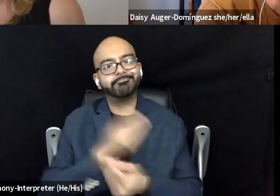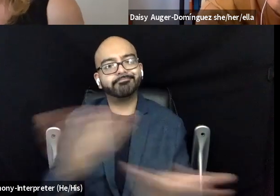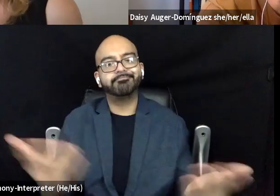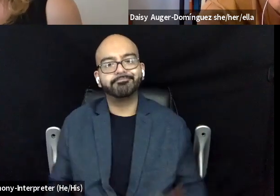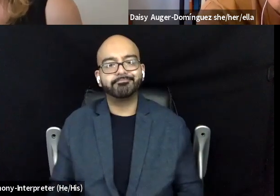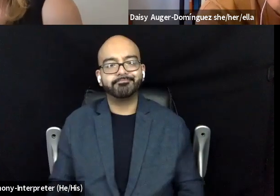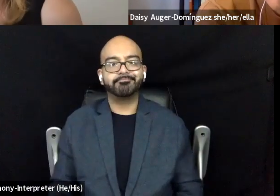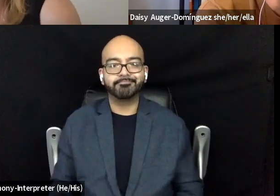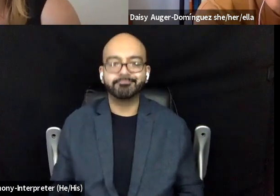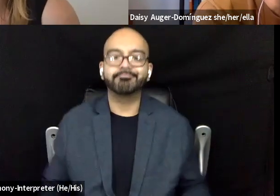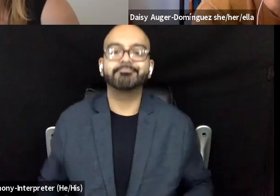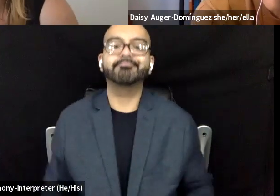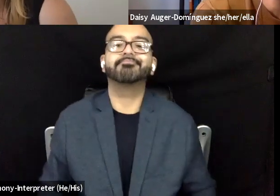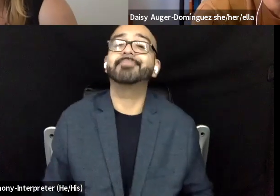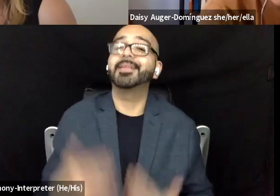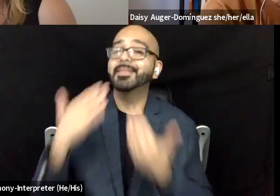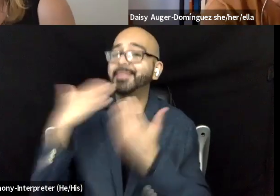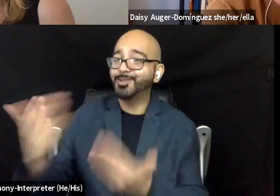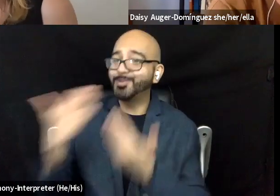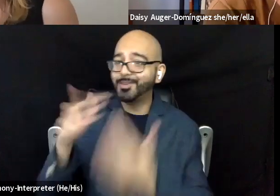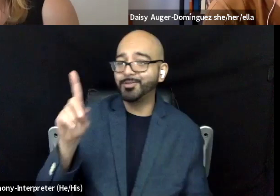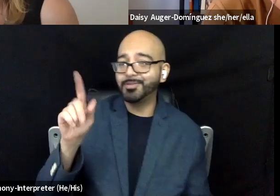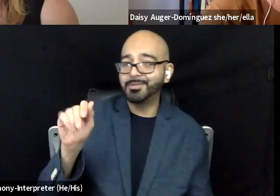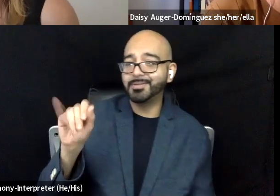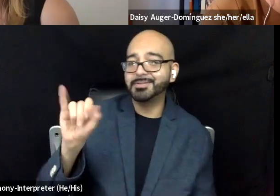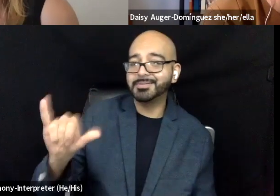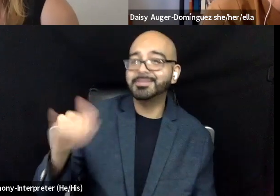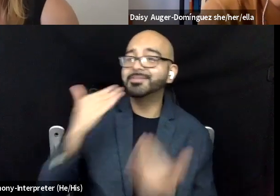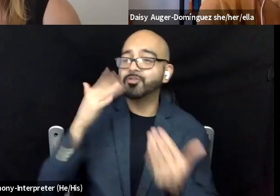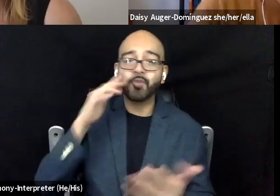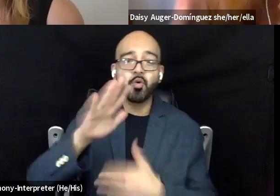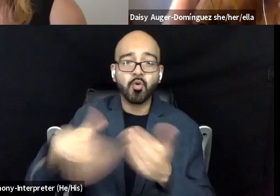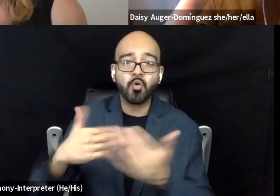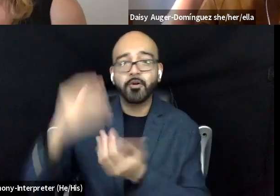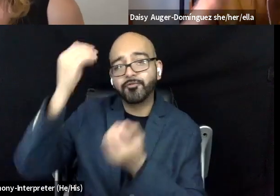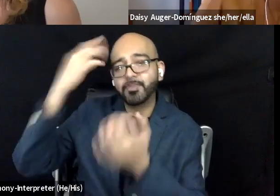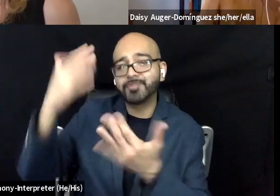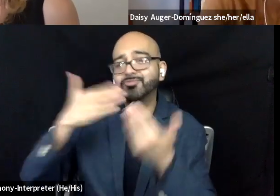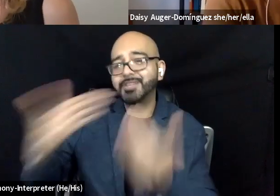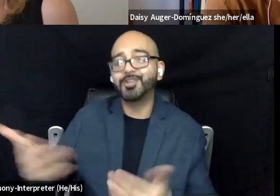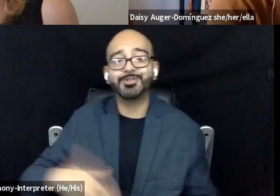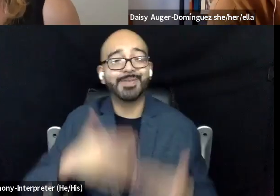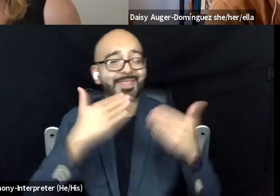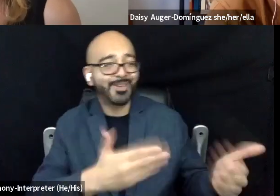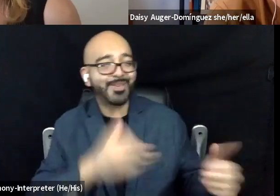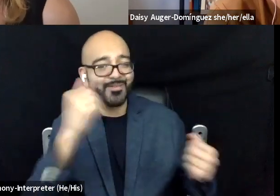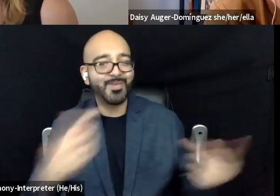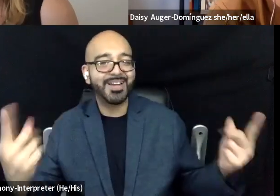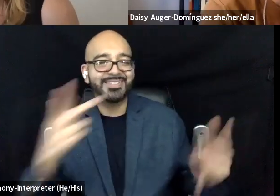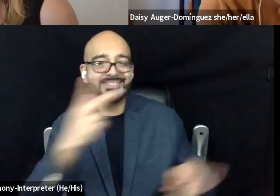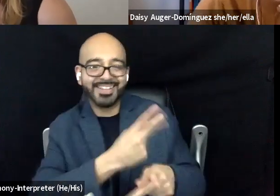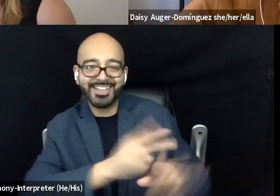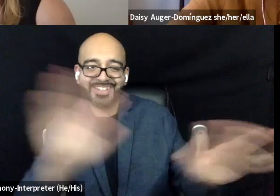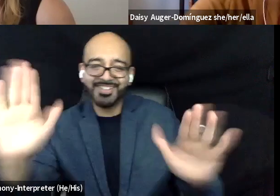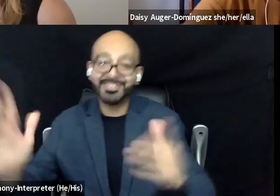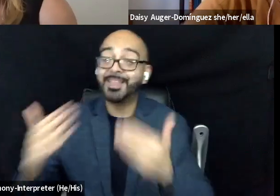Thank you. Thank you, Daisy. Thank you so much for all of this. Thank you, amazing. Melinda. Thank you, everyone. Take care. Yeah. Thank you, everyone,